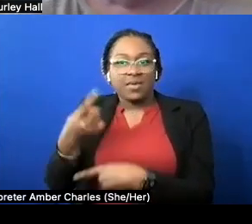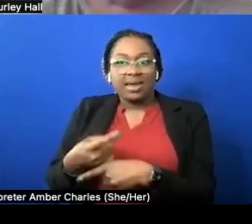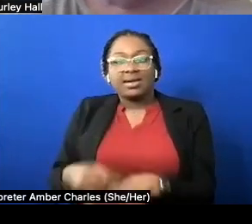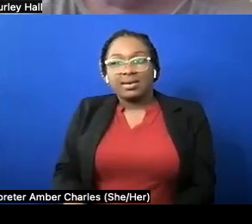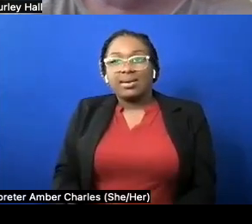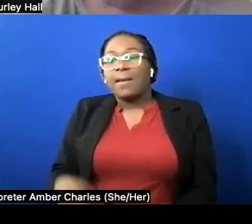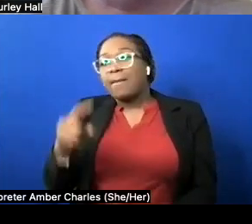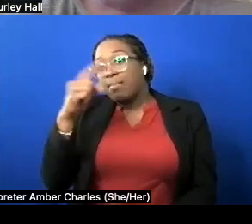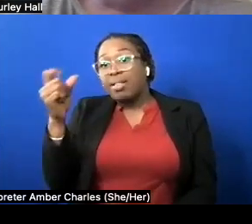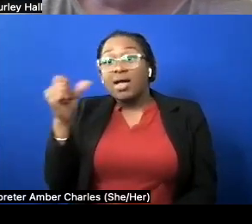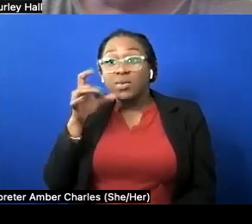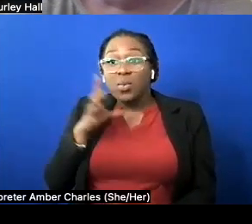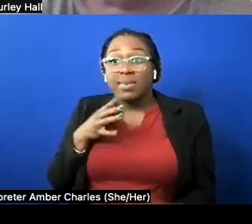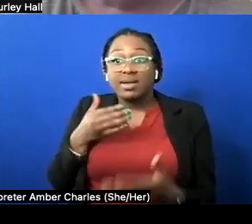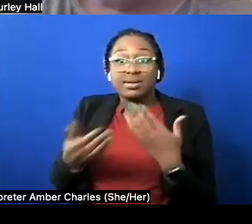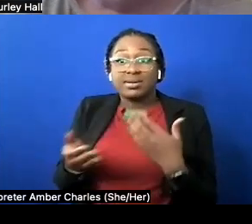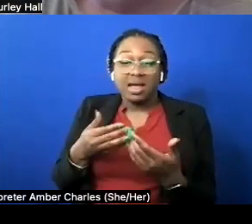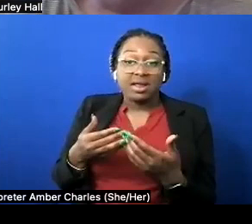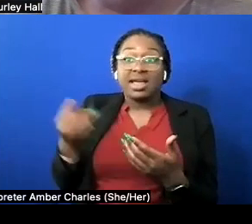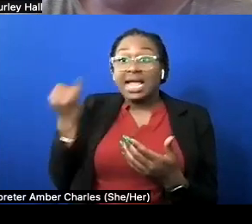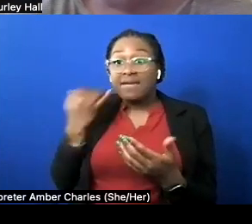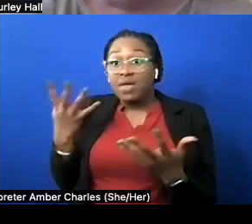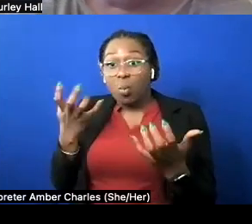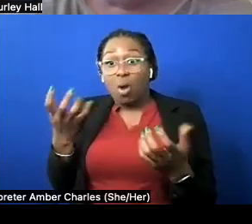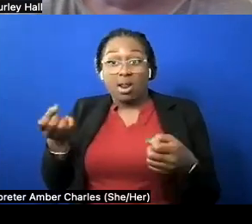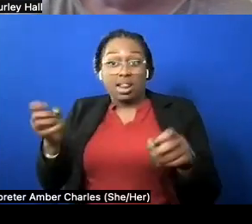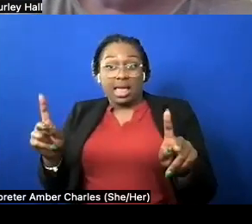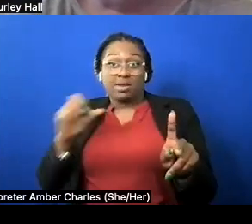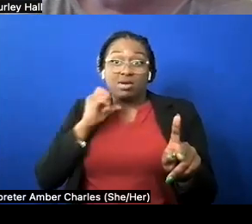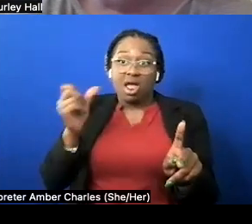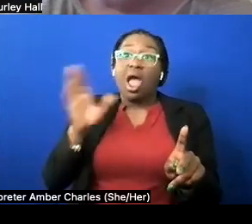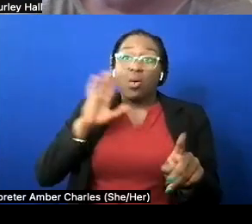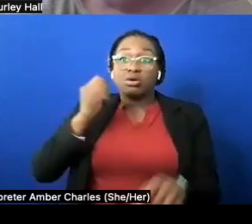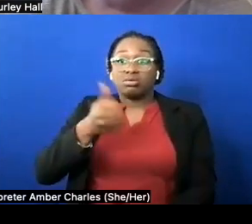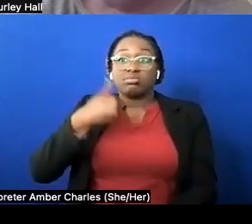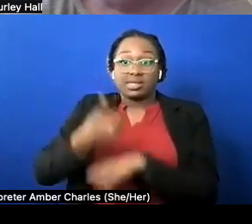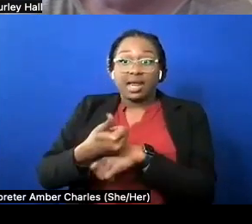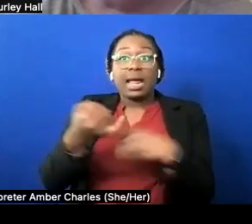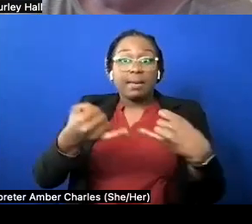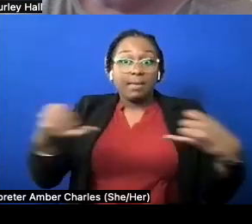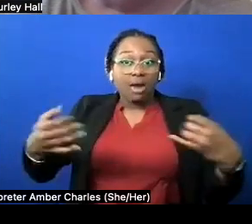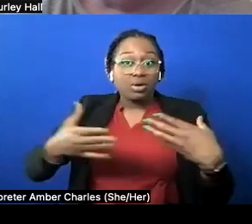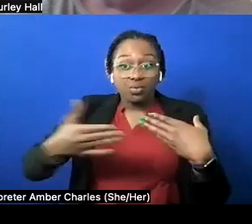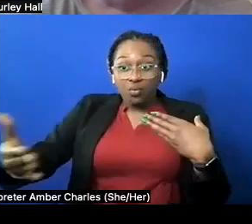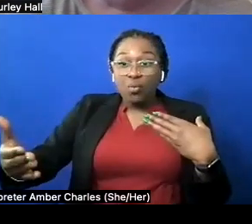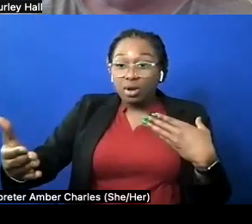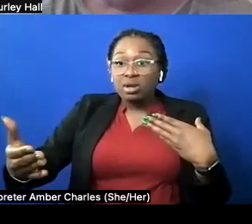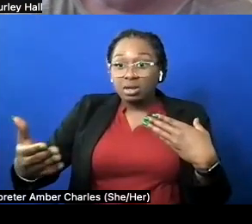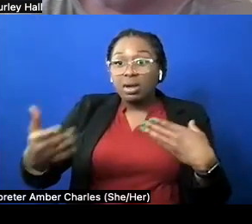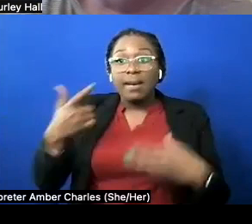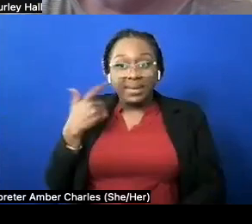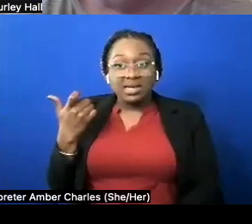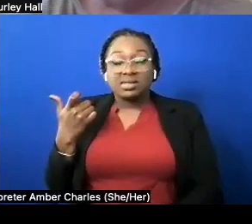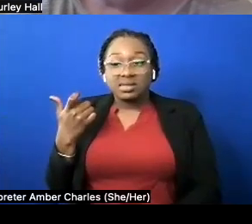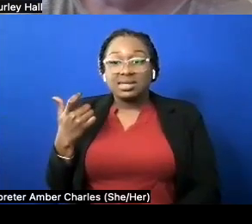women, whether people want to allow me or not, boundaries will be put in place moving forward, you know, because